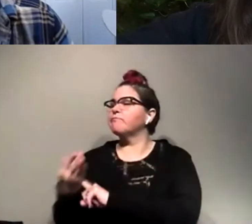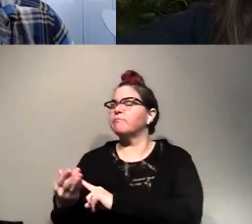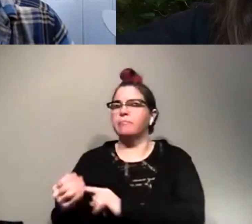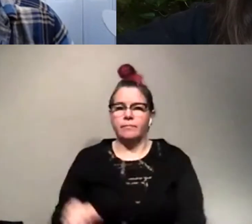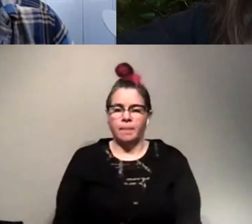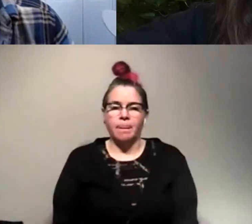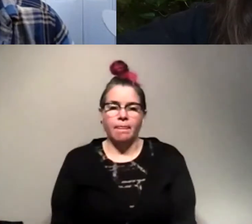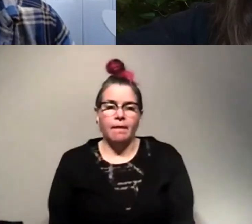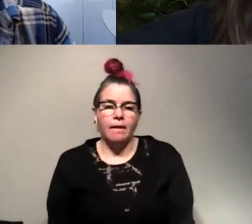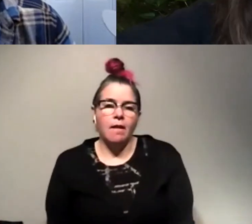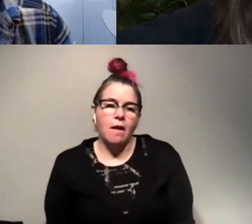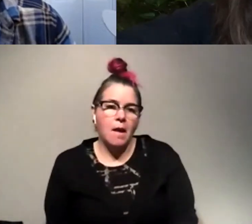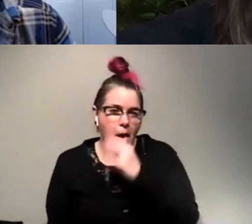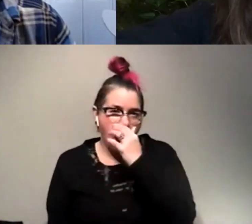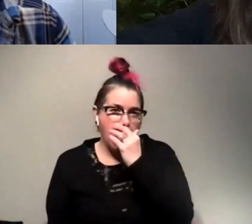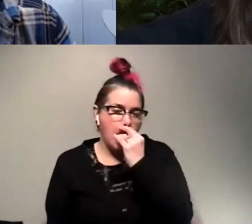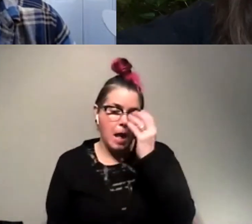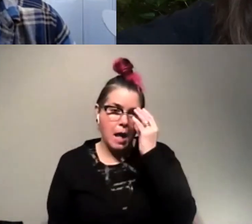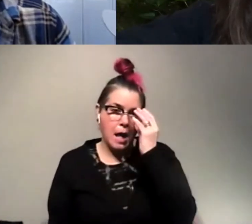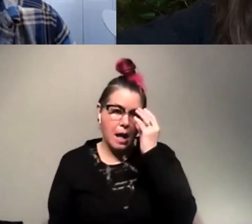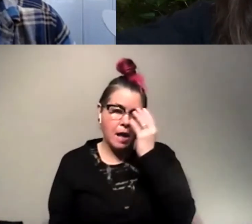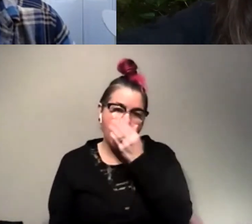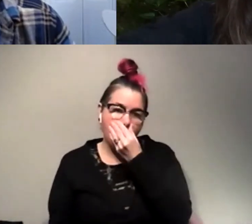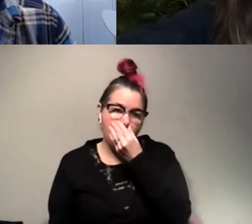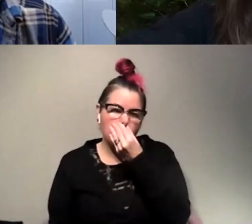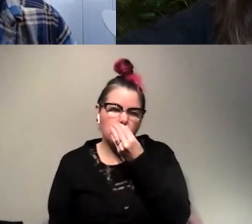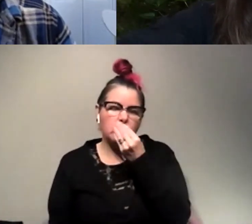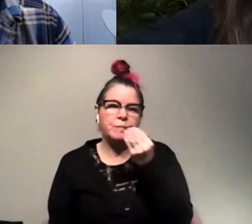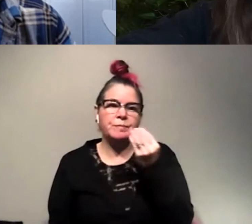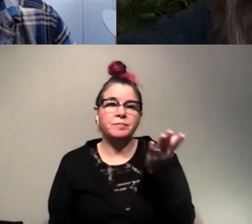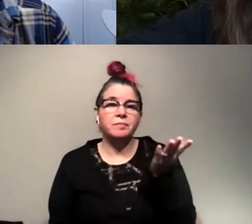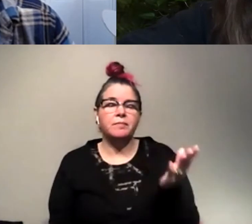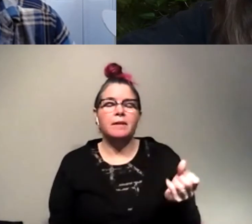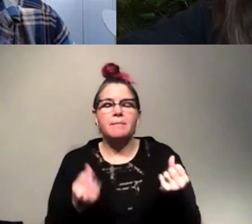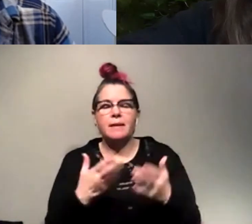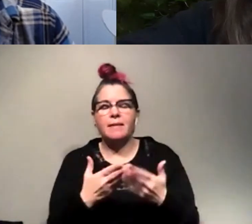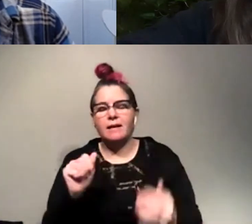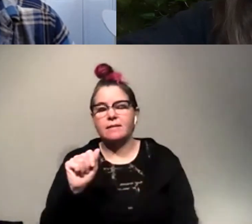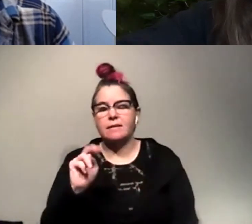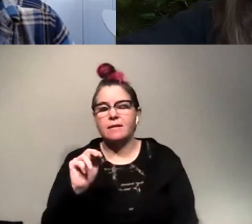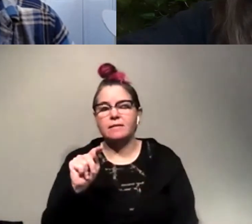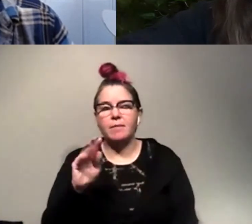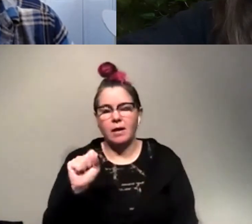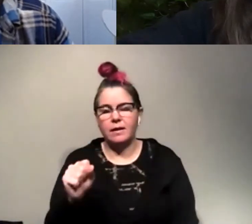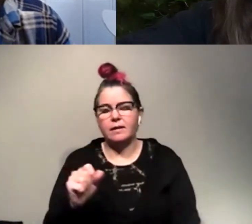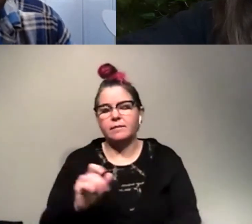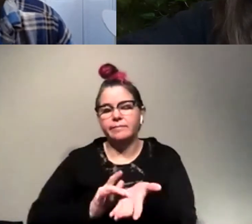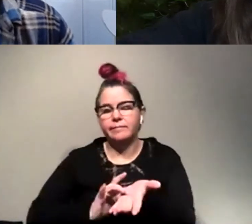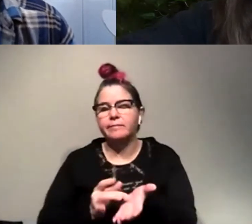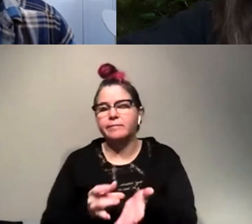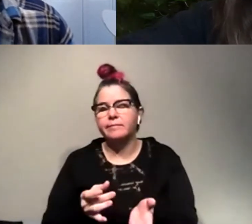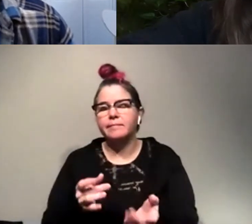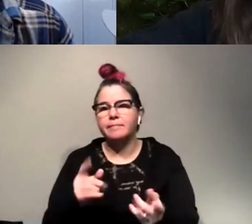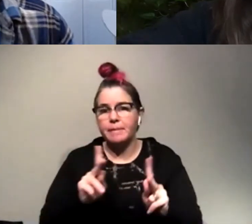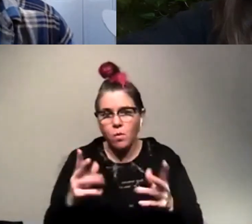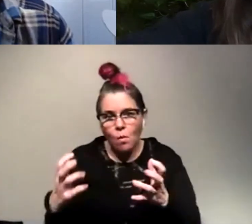And when there are a lot of things that antibiotics are given for, or that people want antibiotics